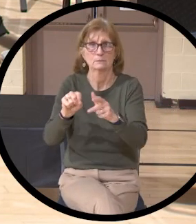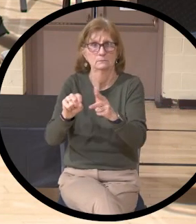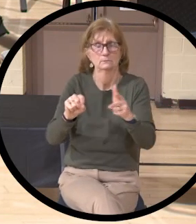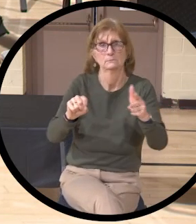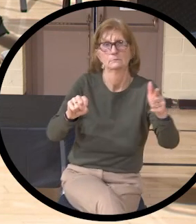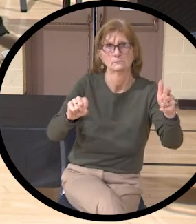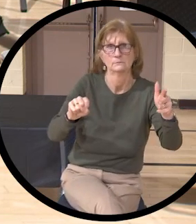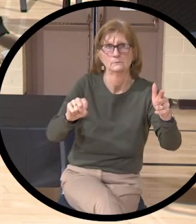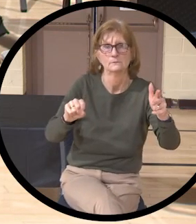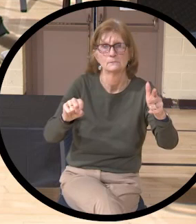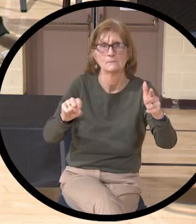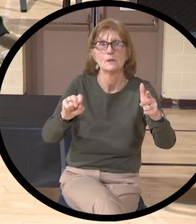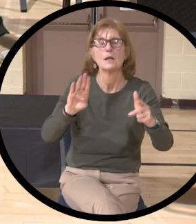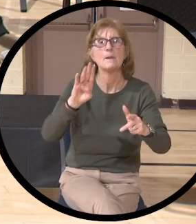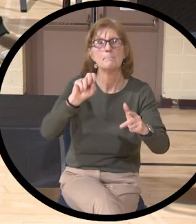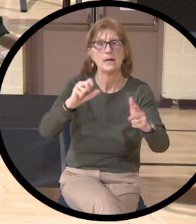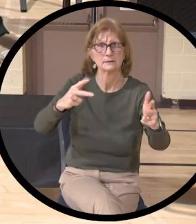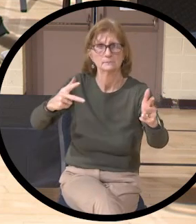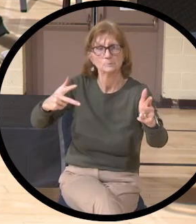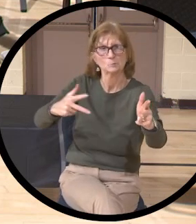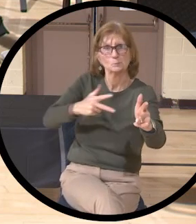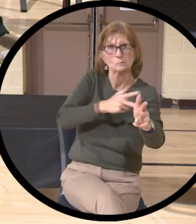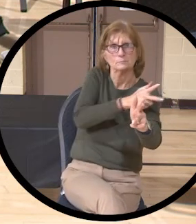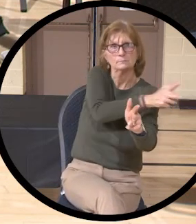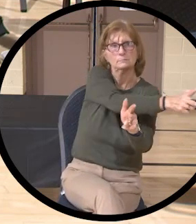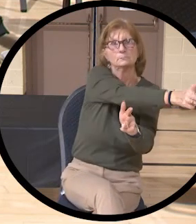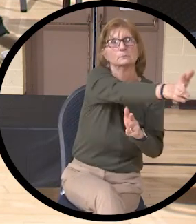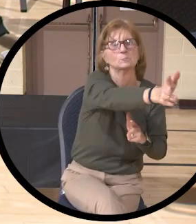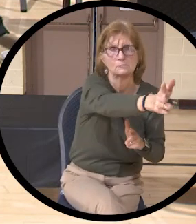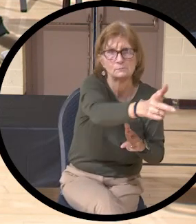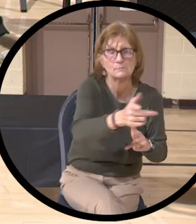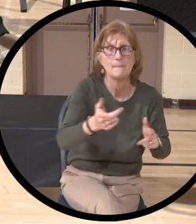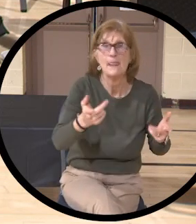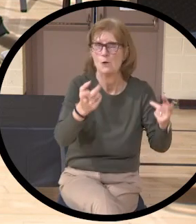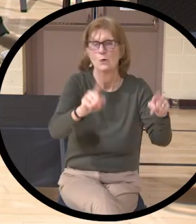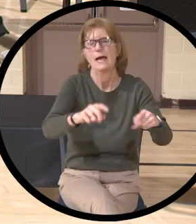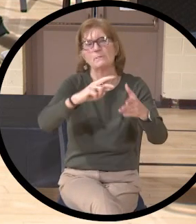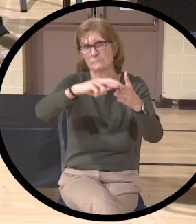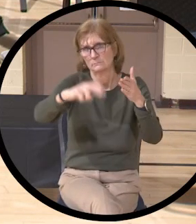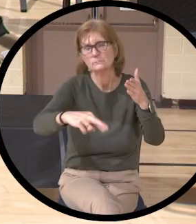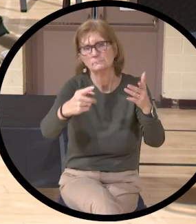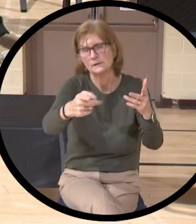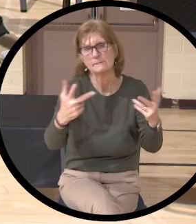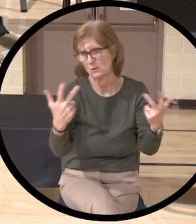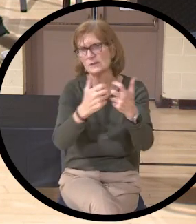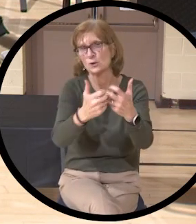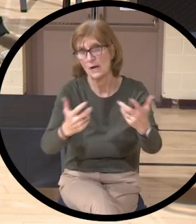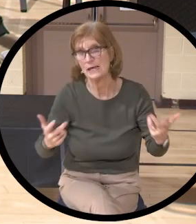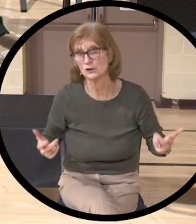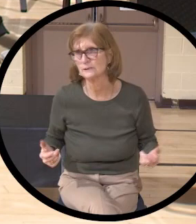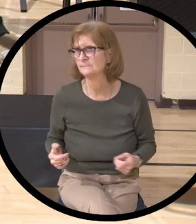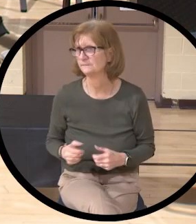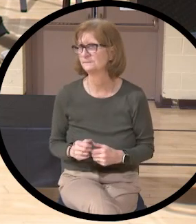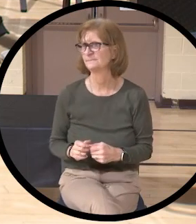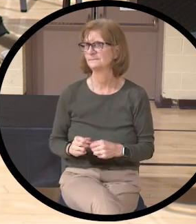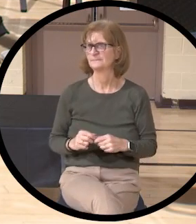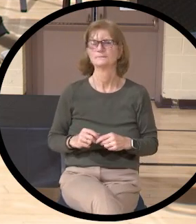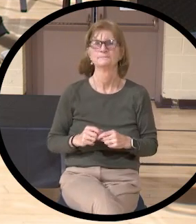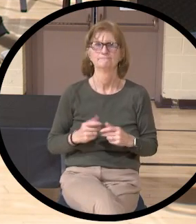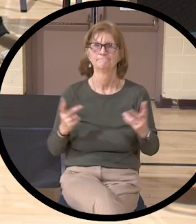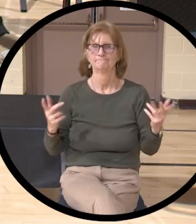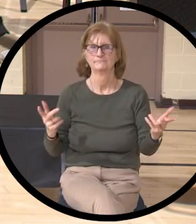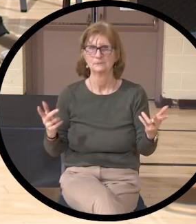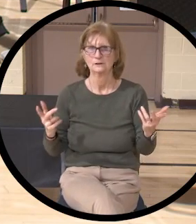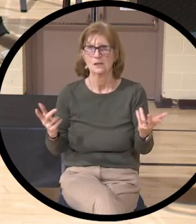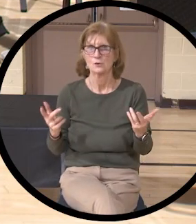lane, and that resulted in a crash. So I imagine that Stanton Avenue feels like a